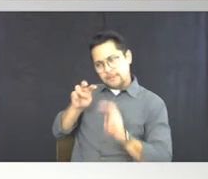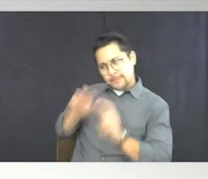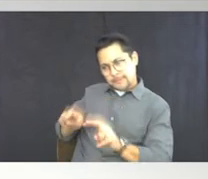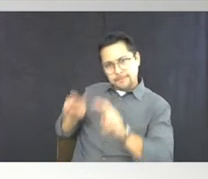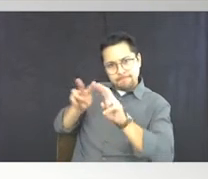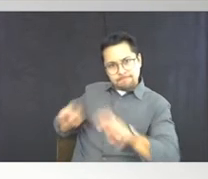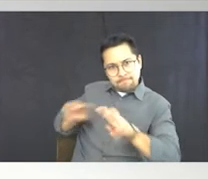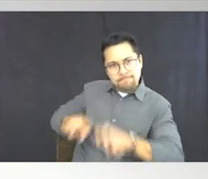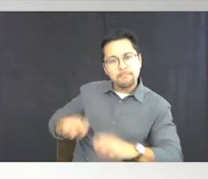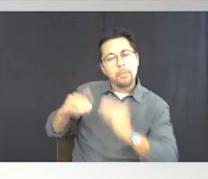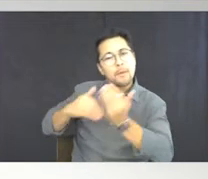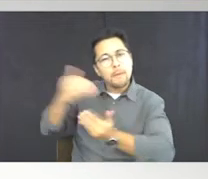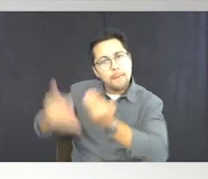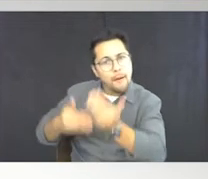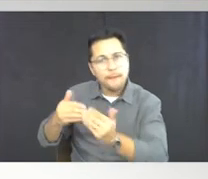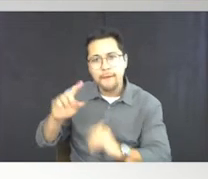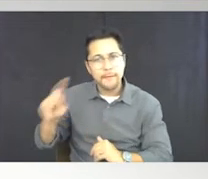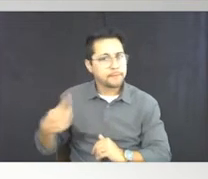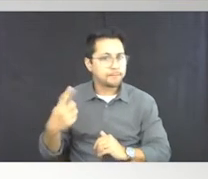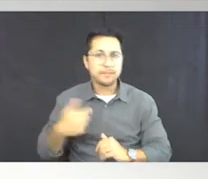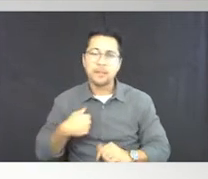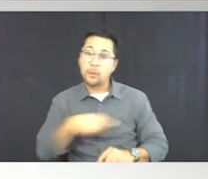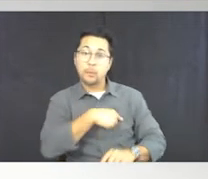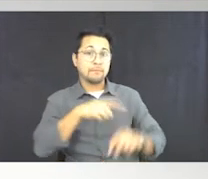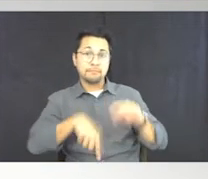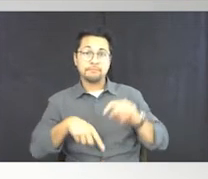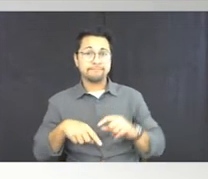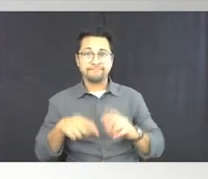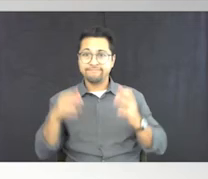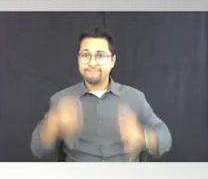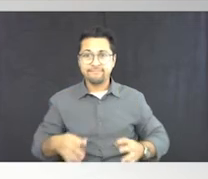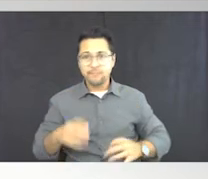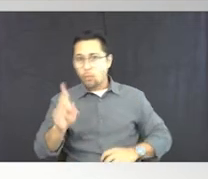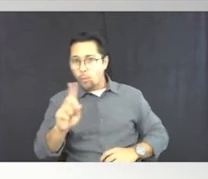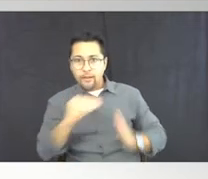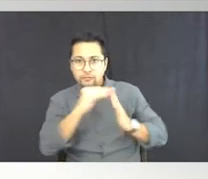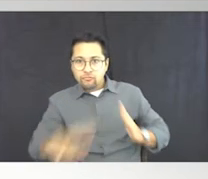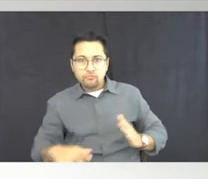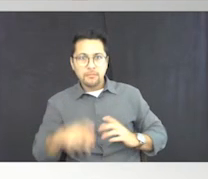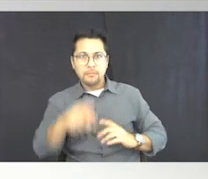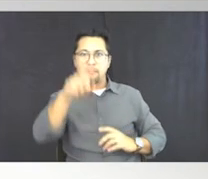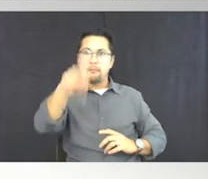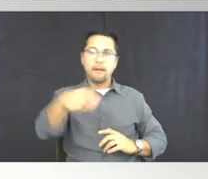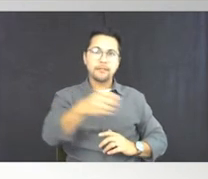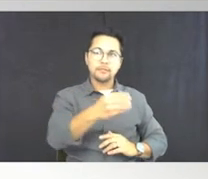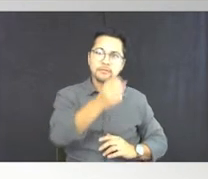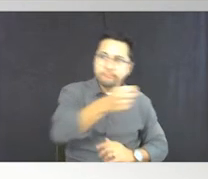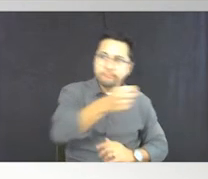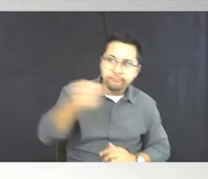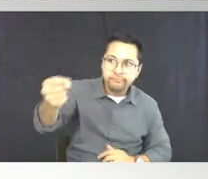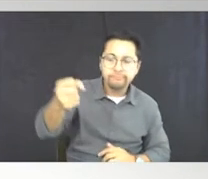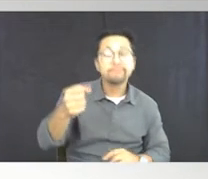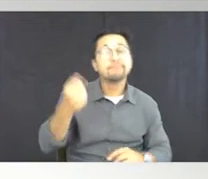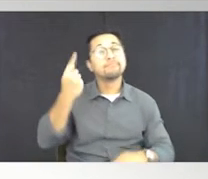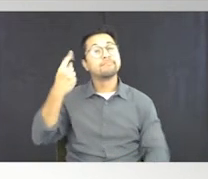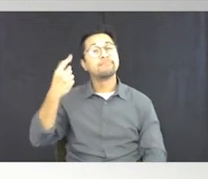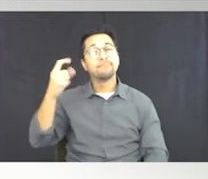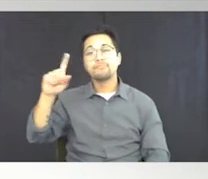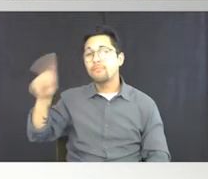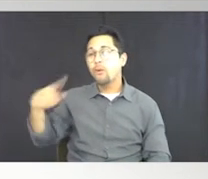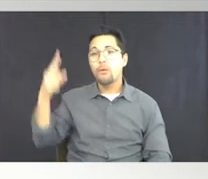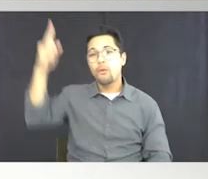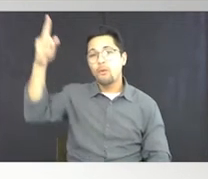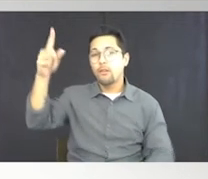We cannot determine a student's placement. Only an administrative law judge can do